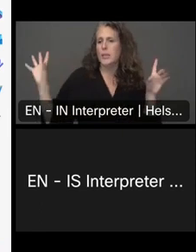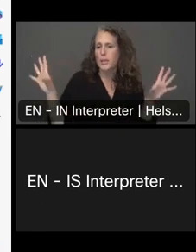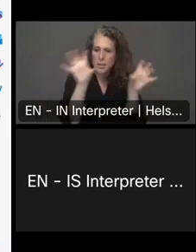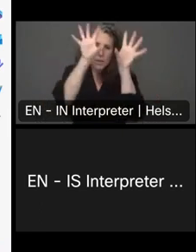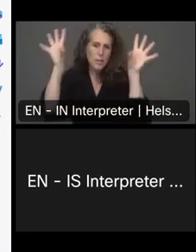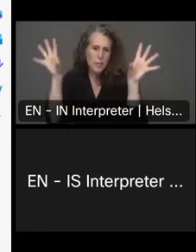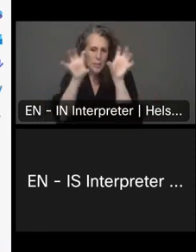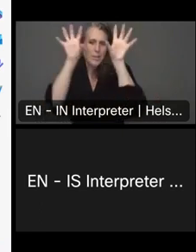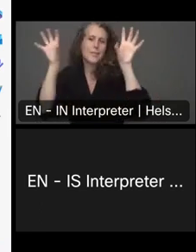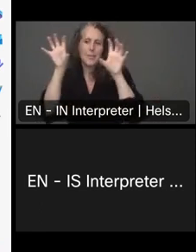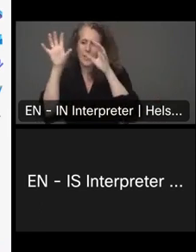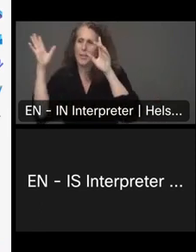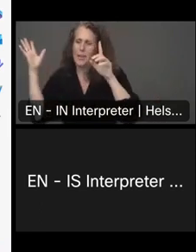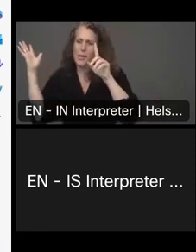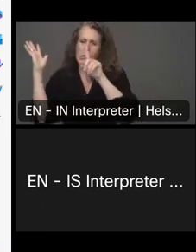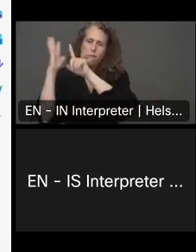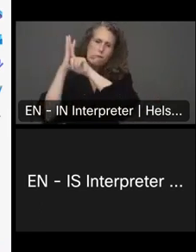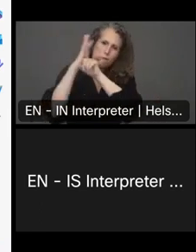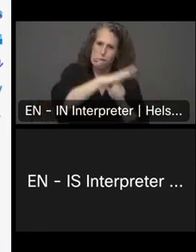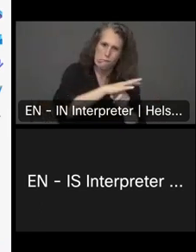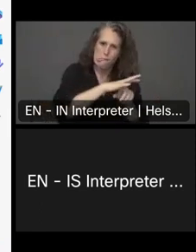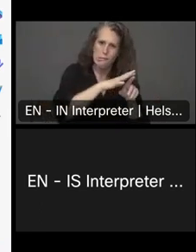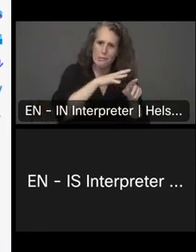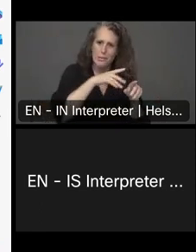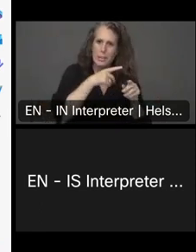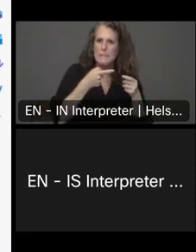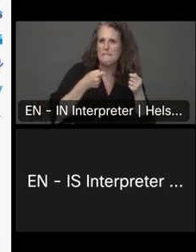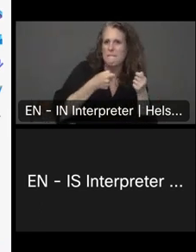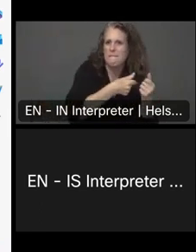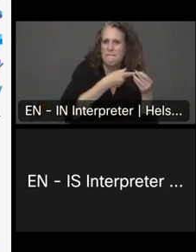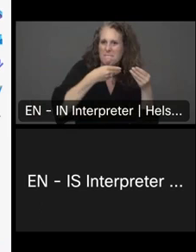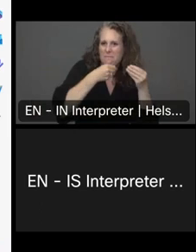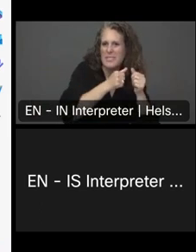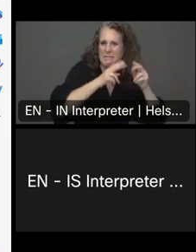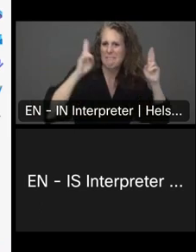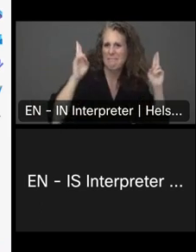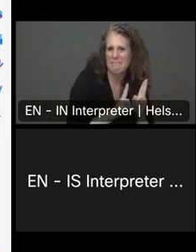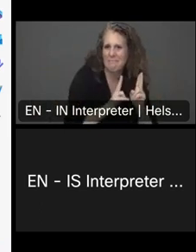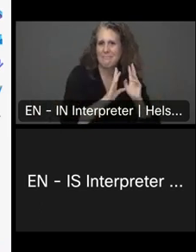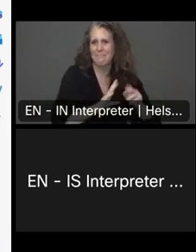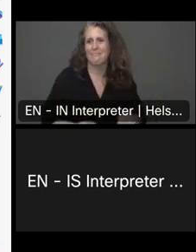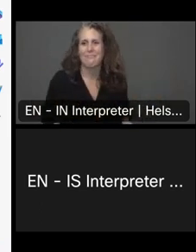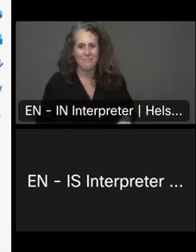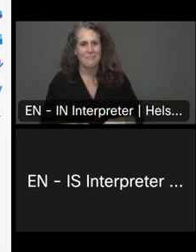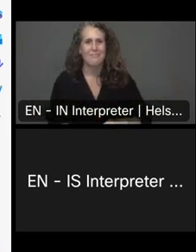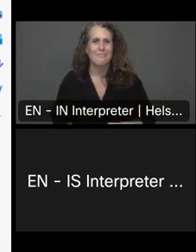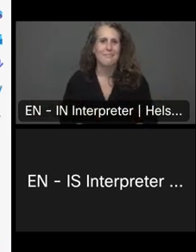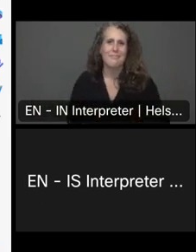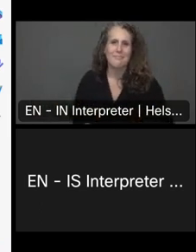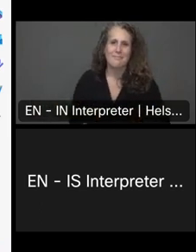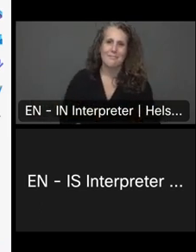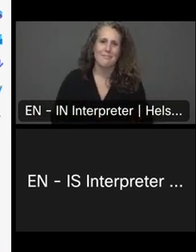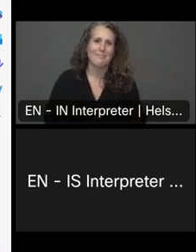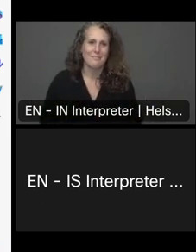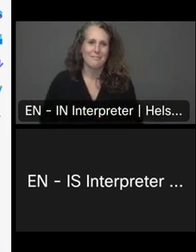imposed upon efficiency. And it was also wonderful to have an antidote to our diachronic